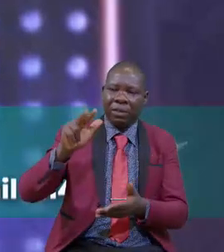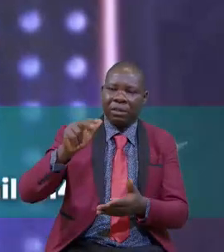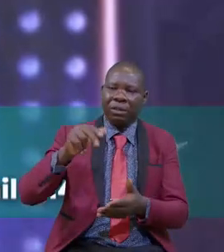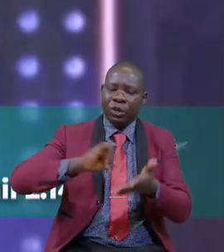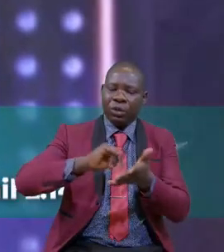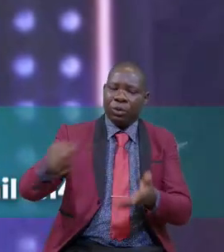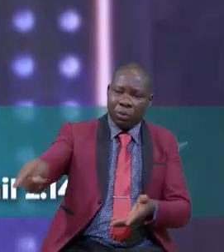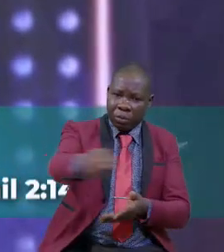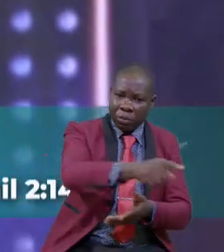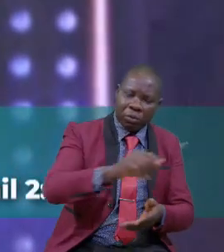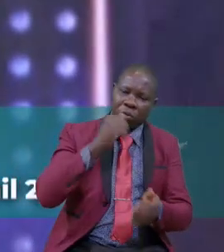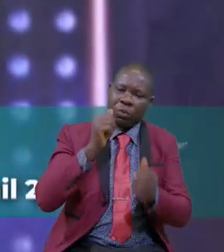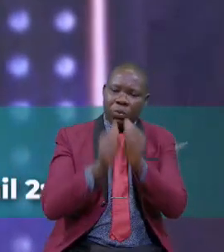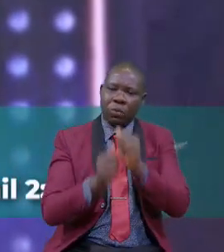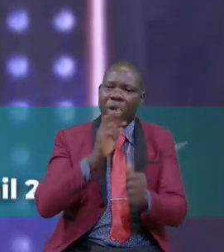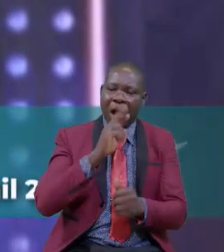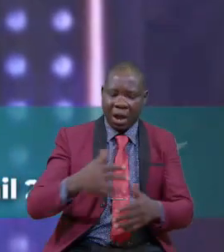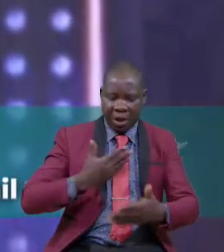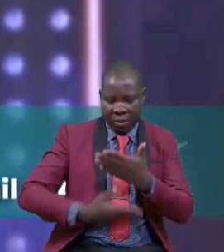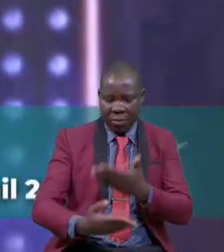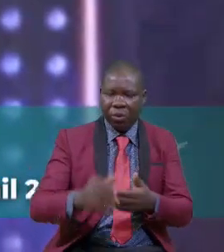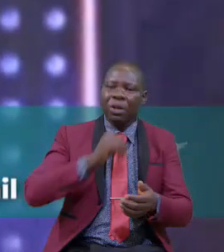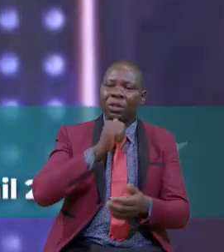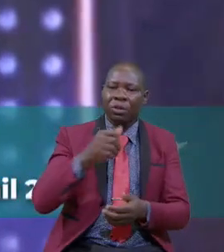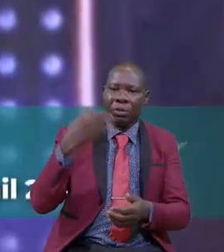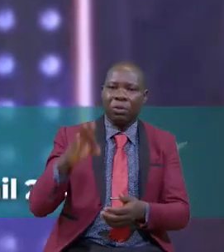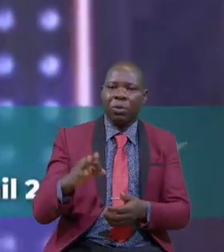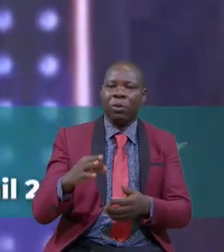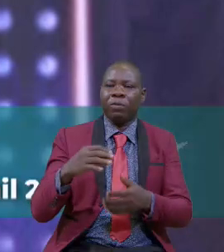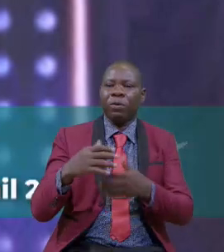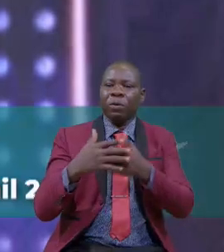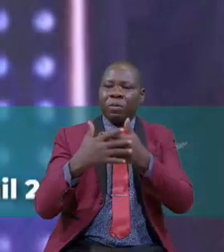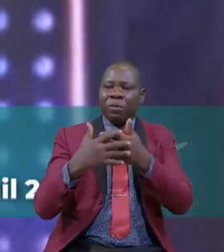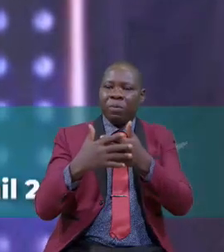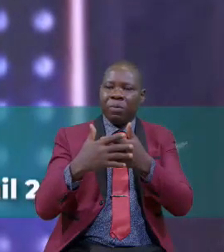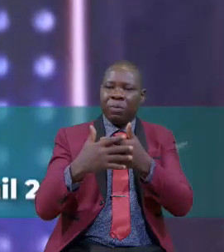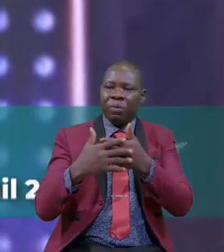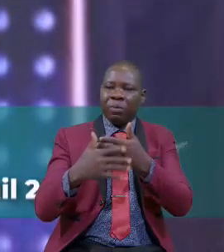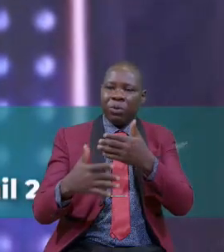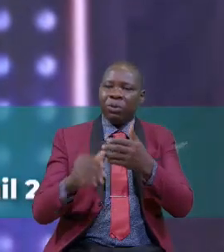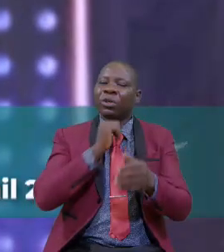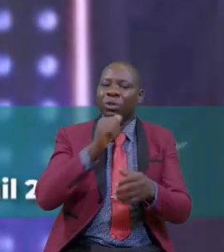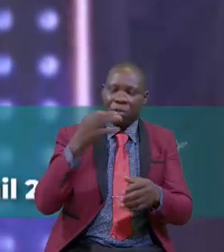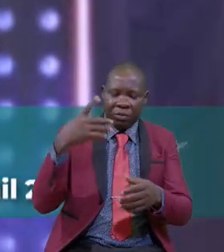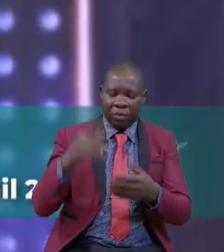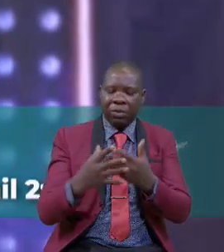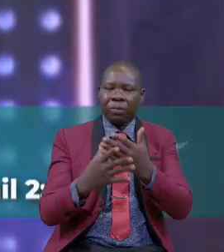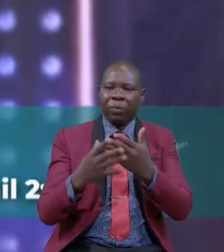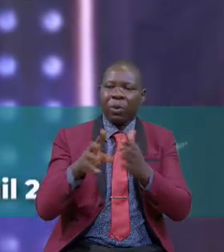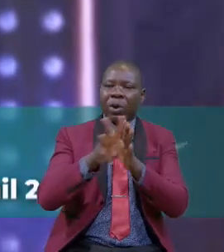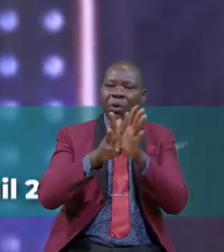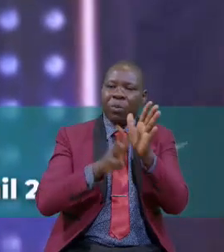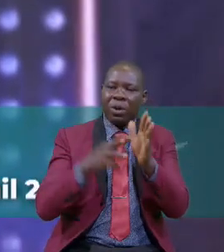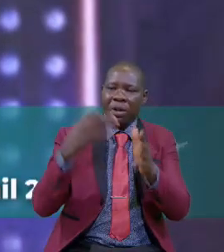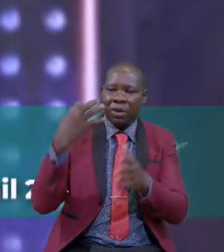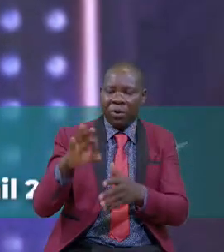not of blood, nor of the will of flesh, nor of the will